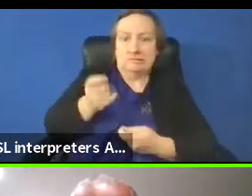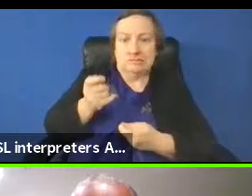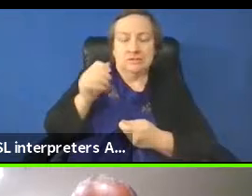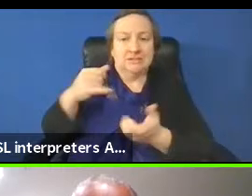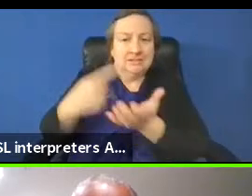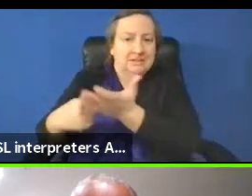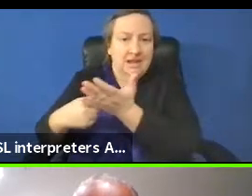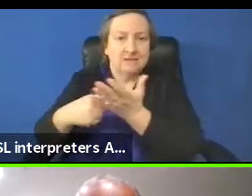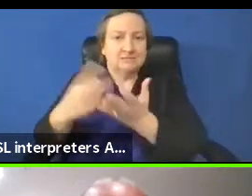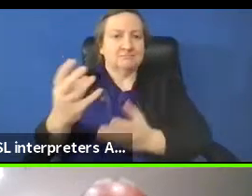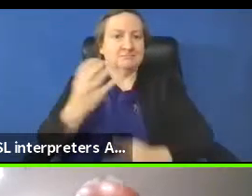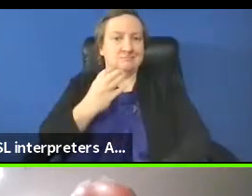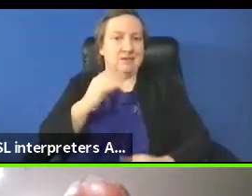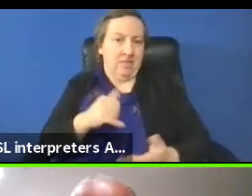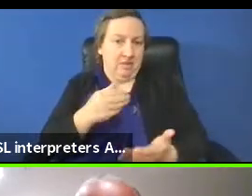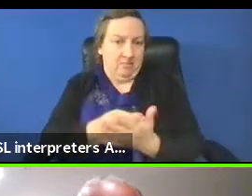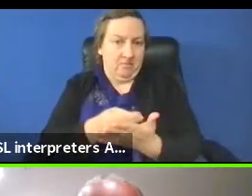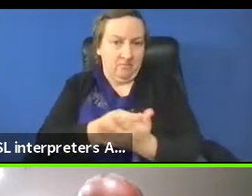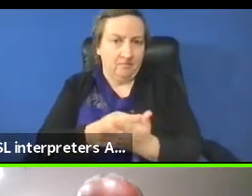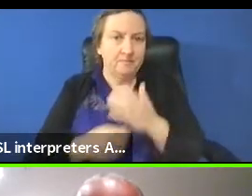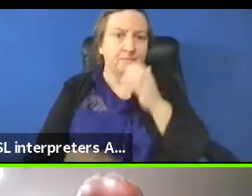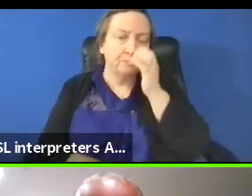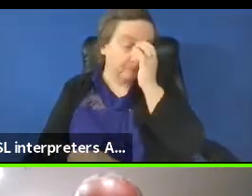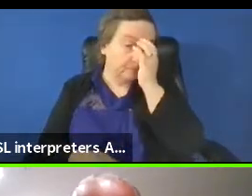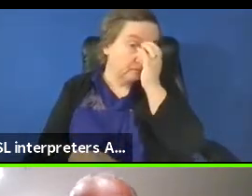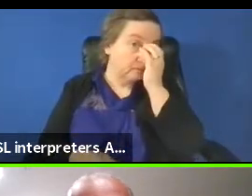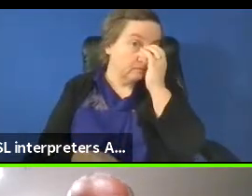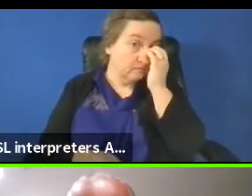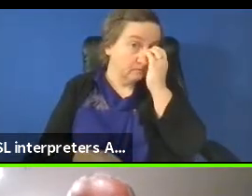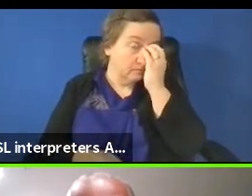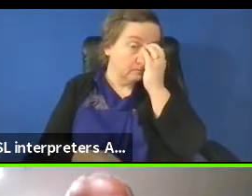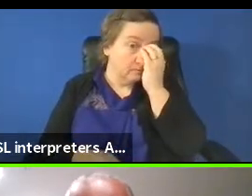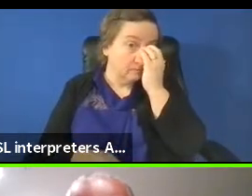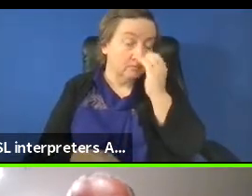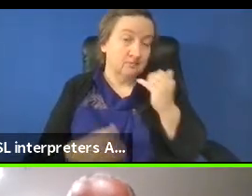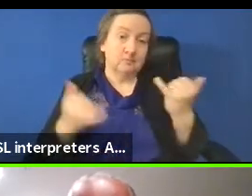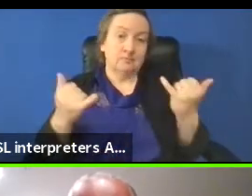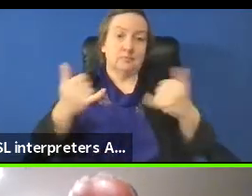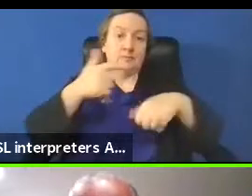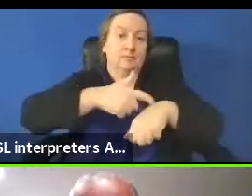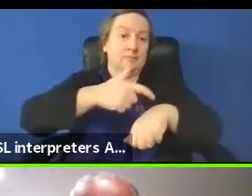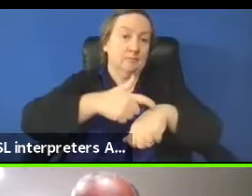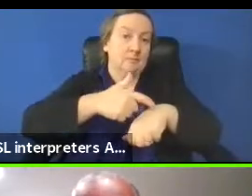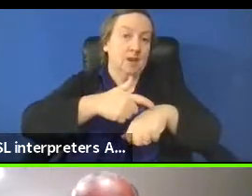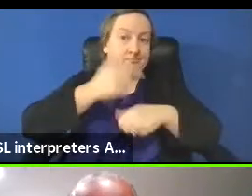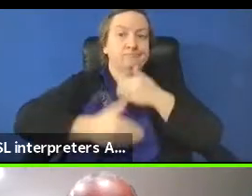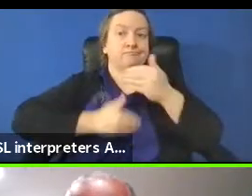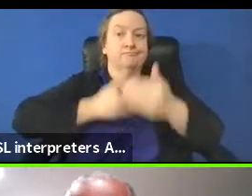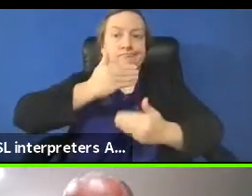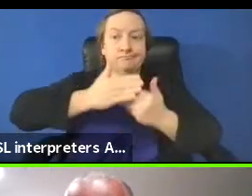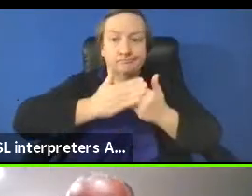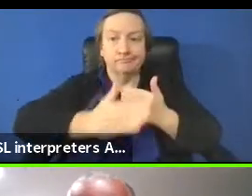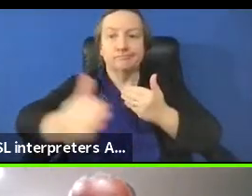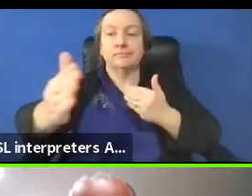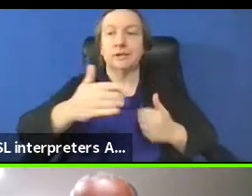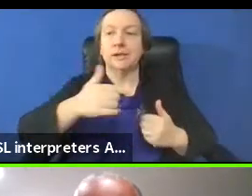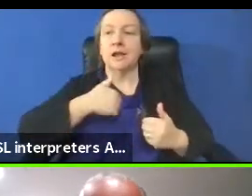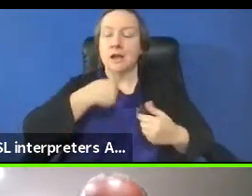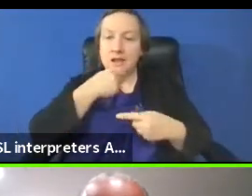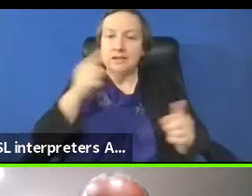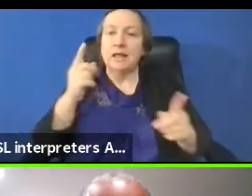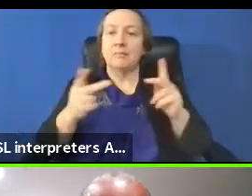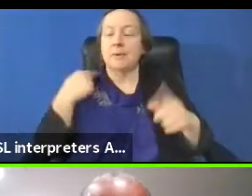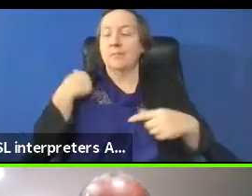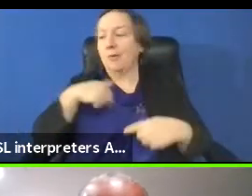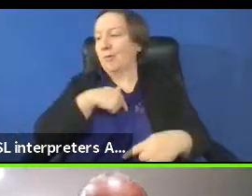discussion. So it's time to move this forward. I tell folks we have been